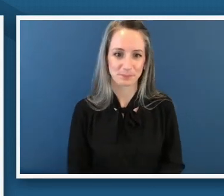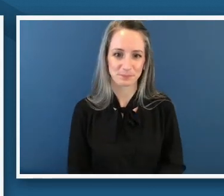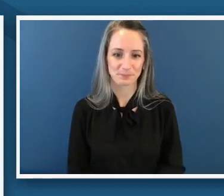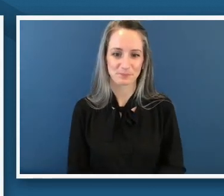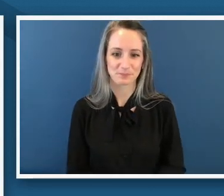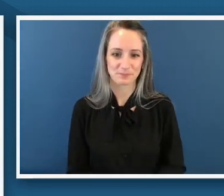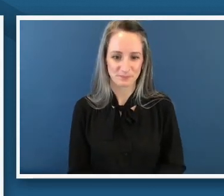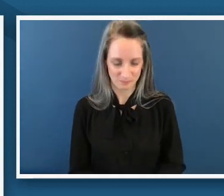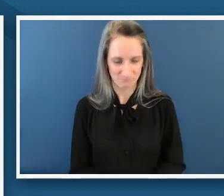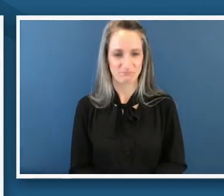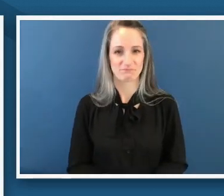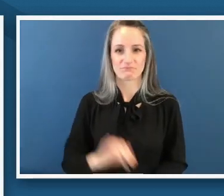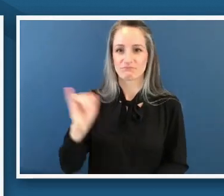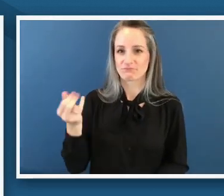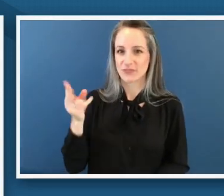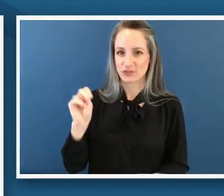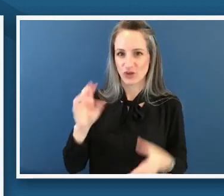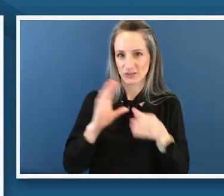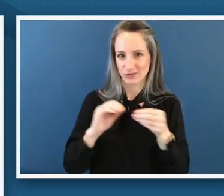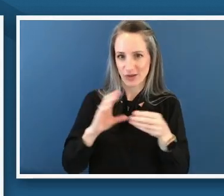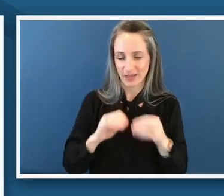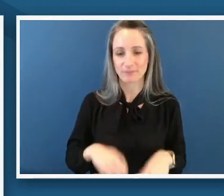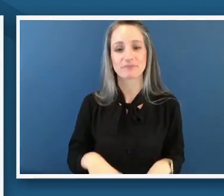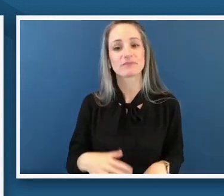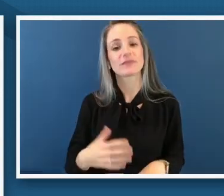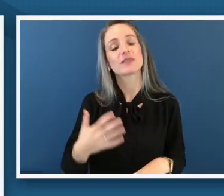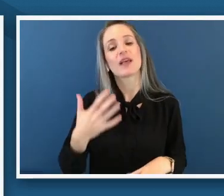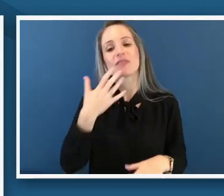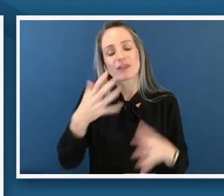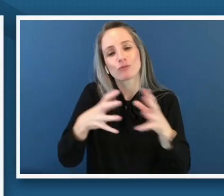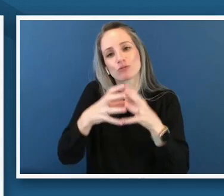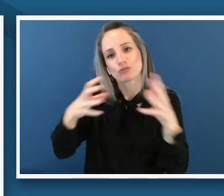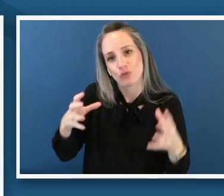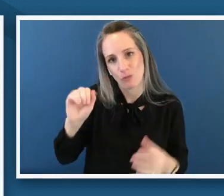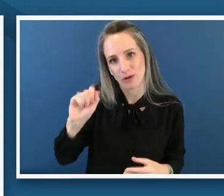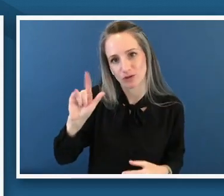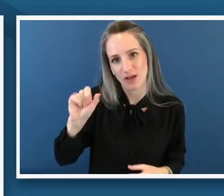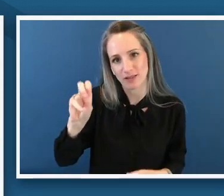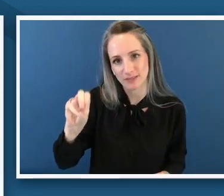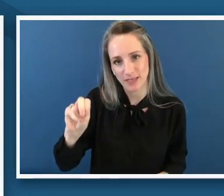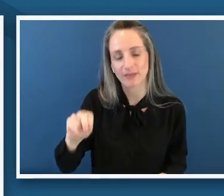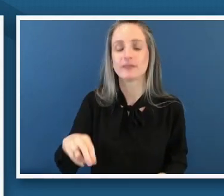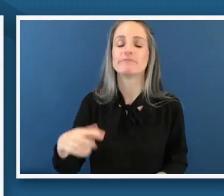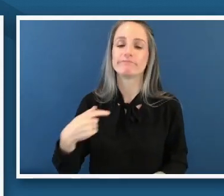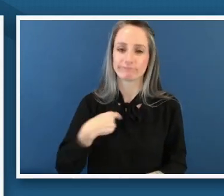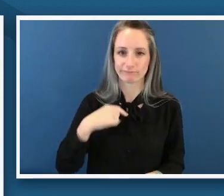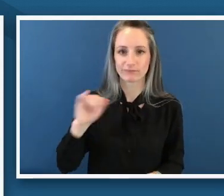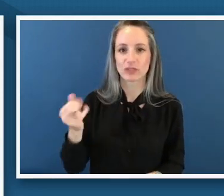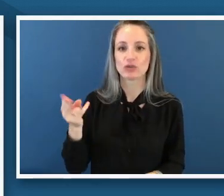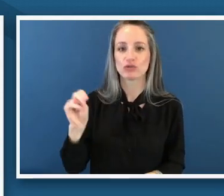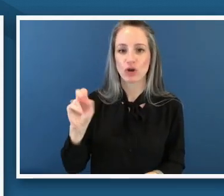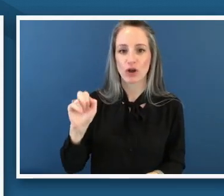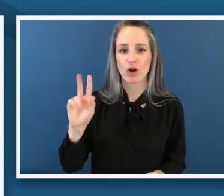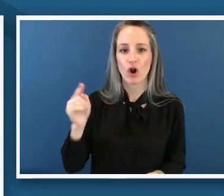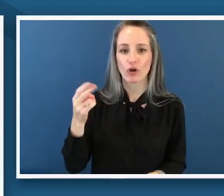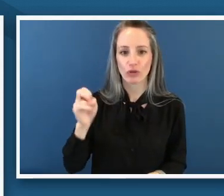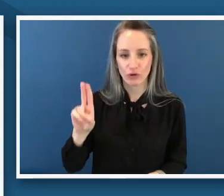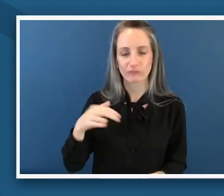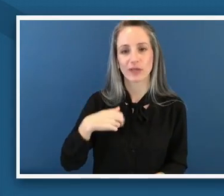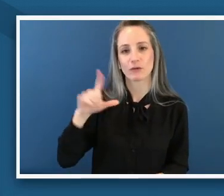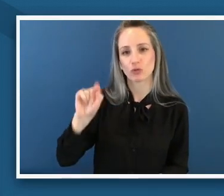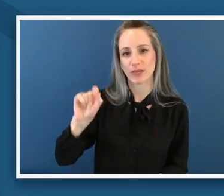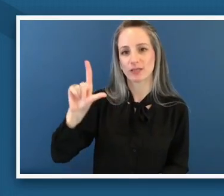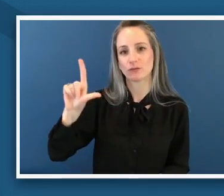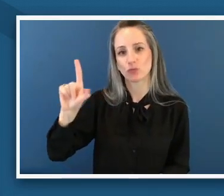All right, thank you so much, Allison. And again, as Allison said, my name is John Arthur, and I'm the 2021 Utah Teacher of the